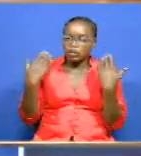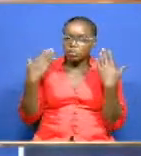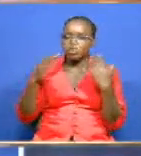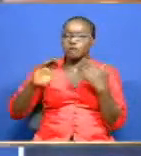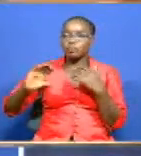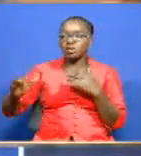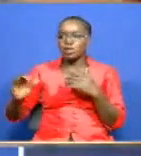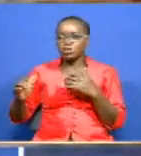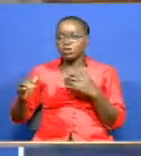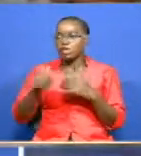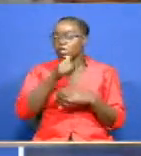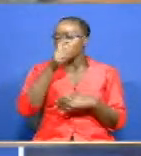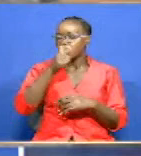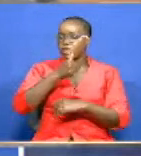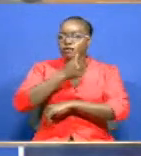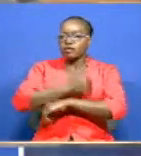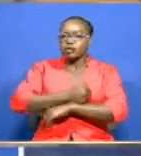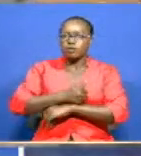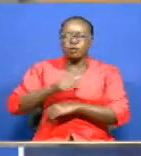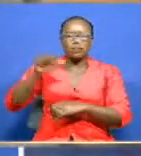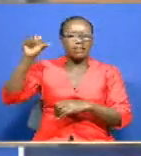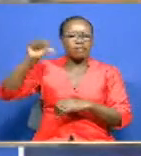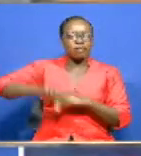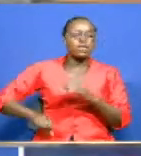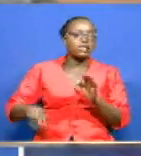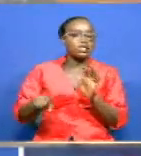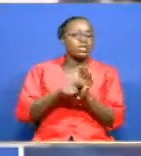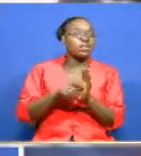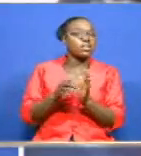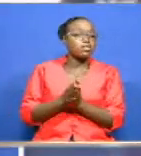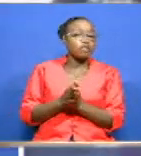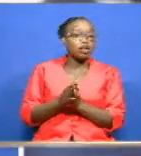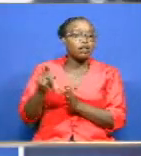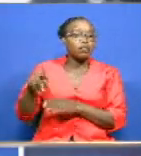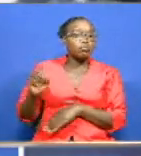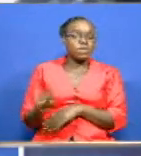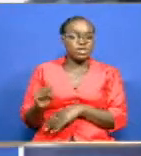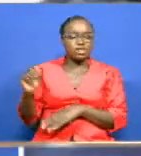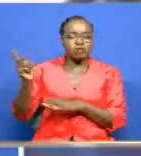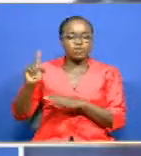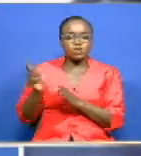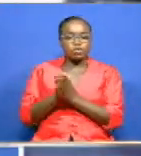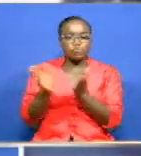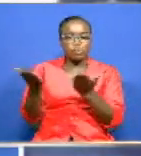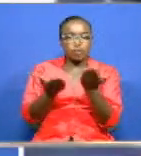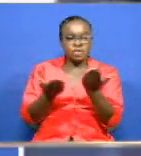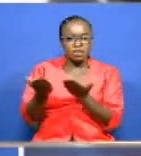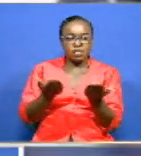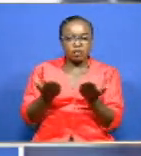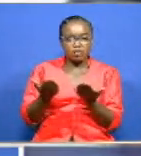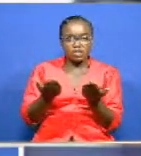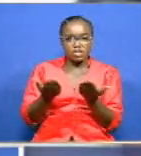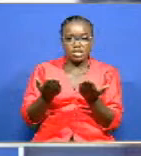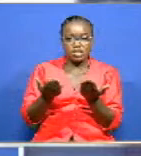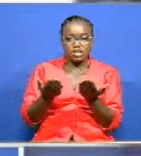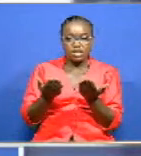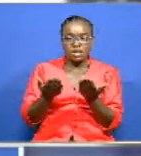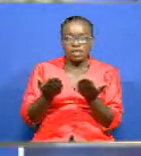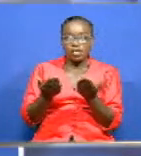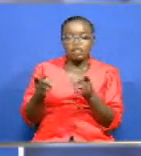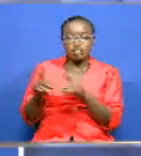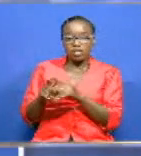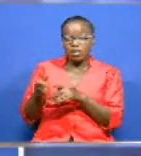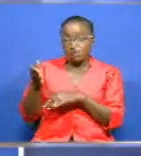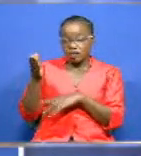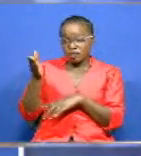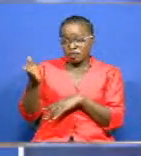County, with private schools being worst hit. Principal Secretary in the Ministry of Public Service, Mary Kemonye, who was in KK